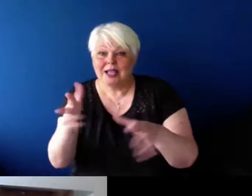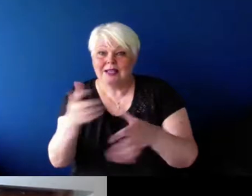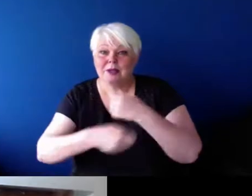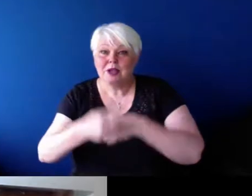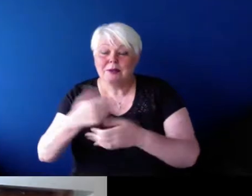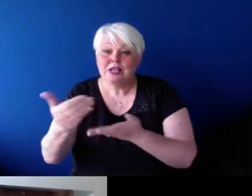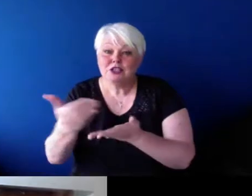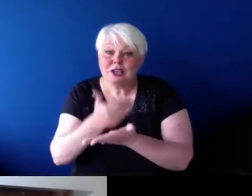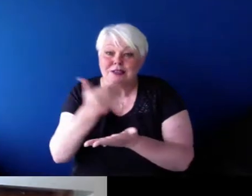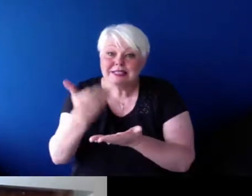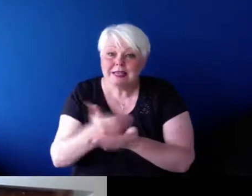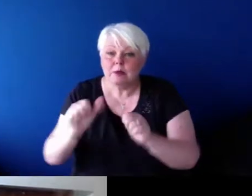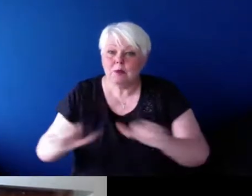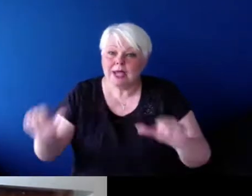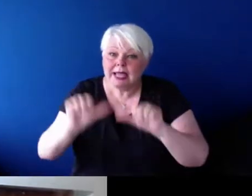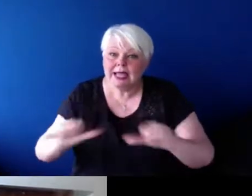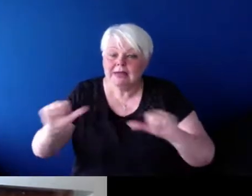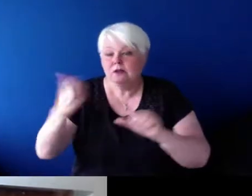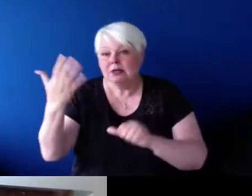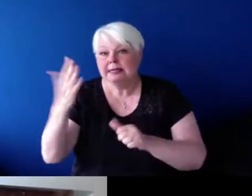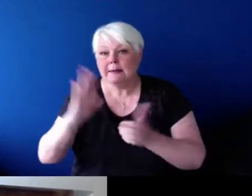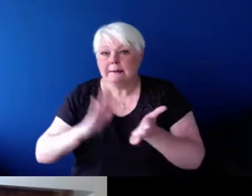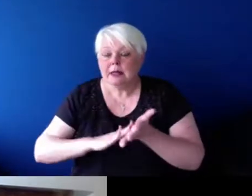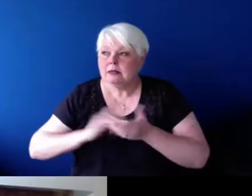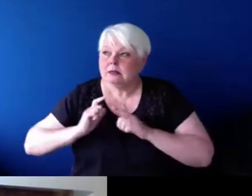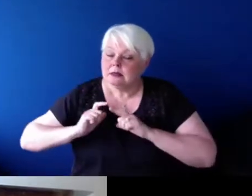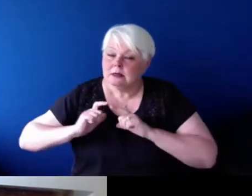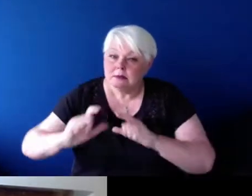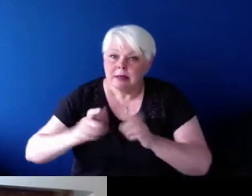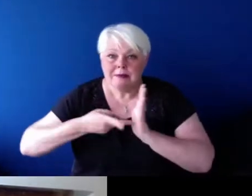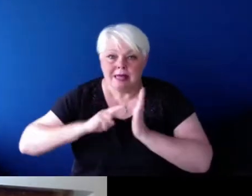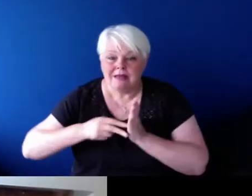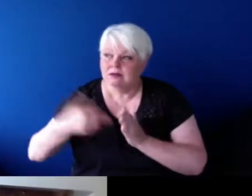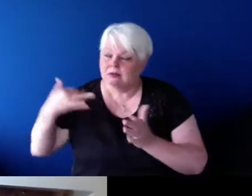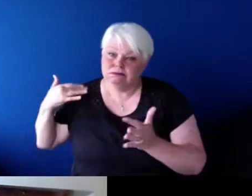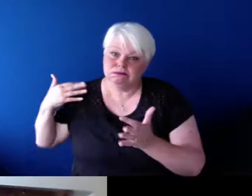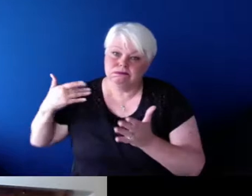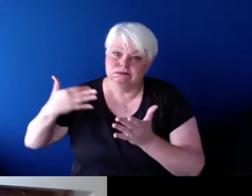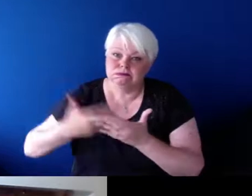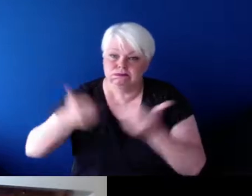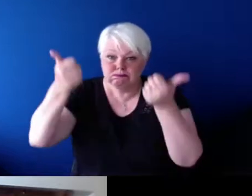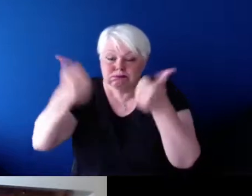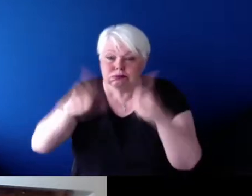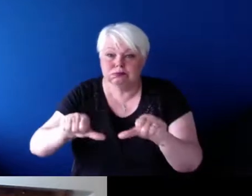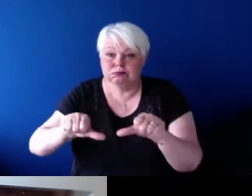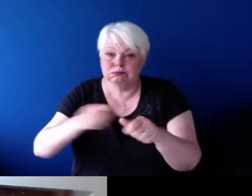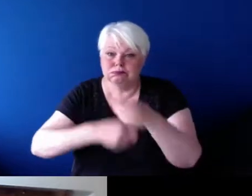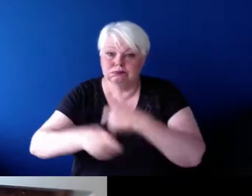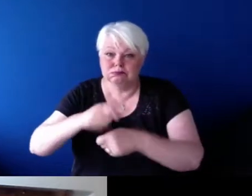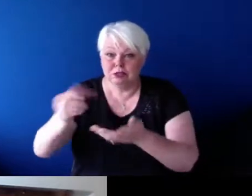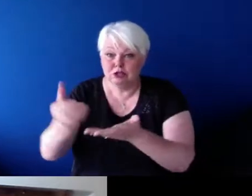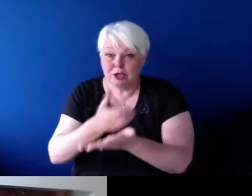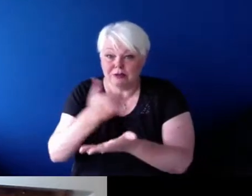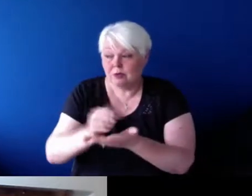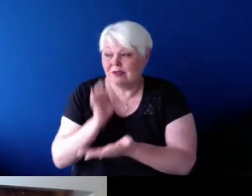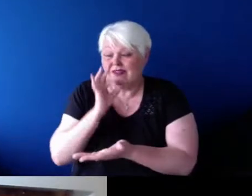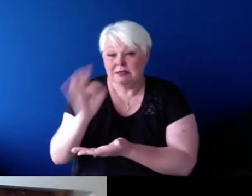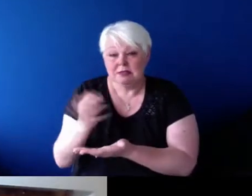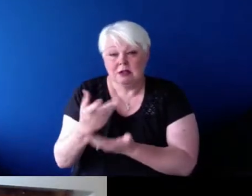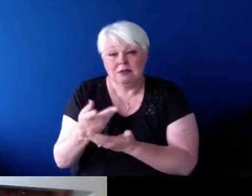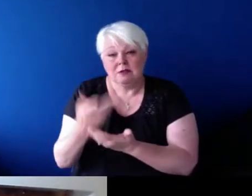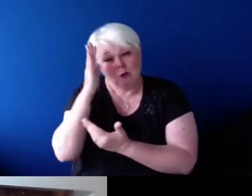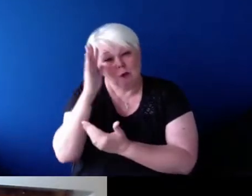10 months of waiting and several years of planning. And so we've asked several notable Christians who